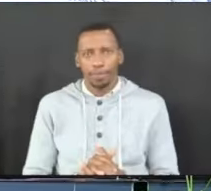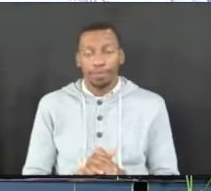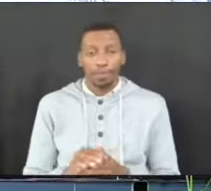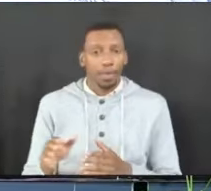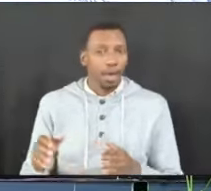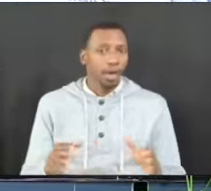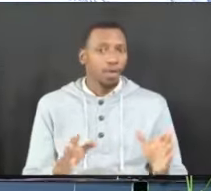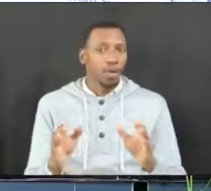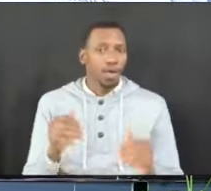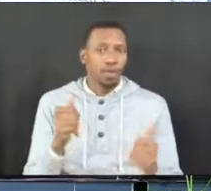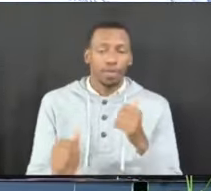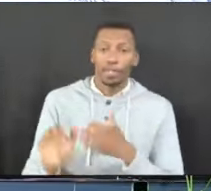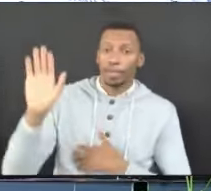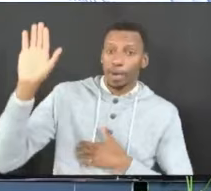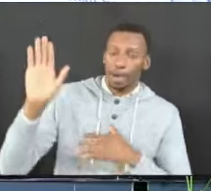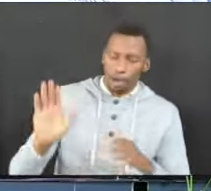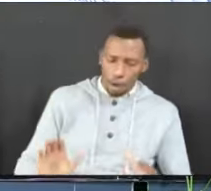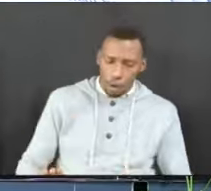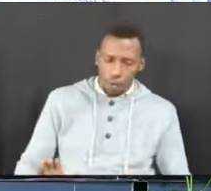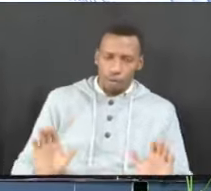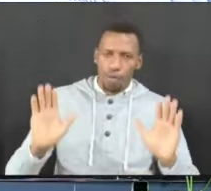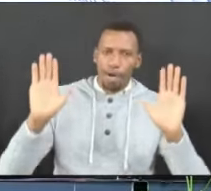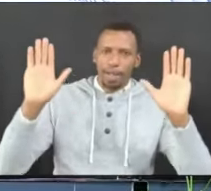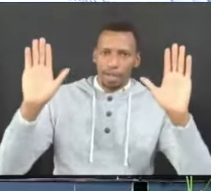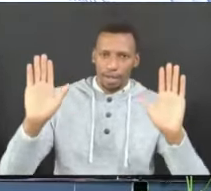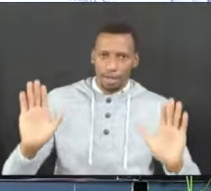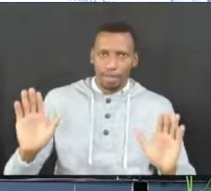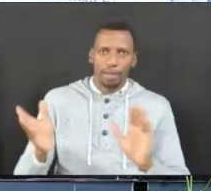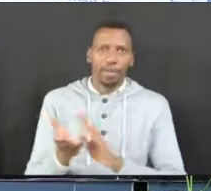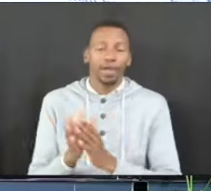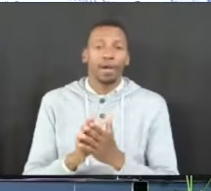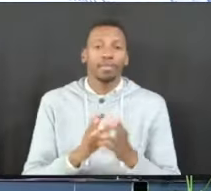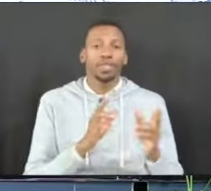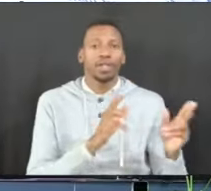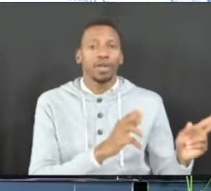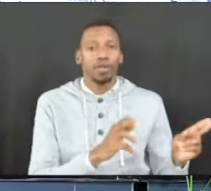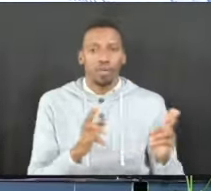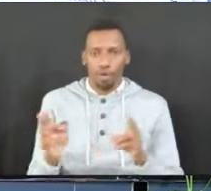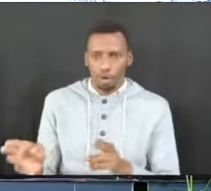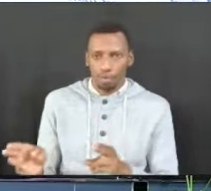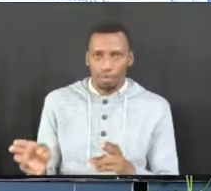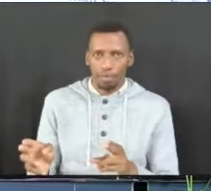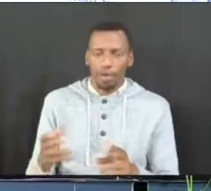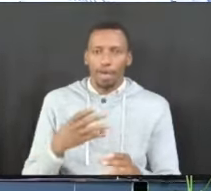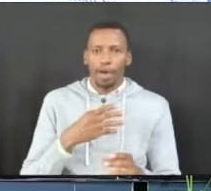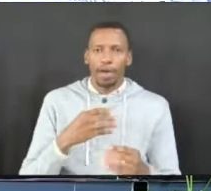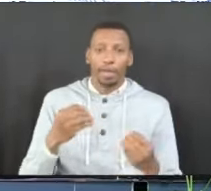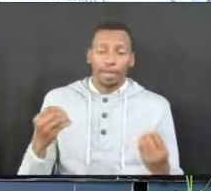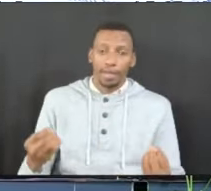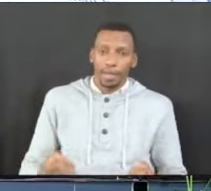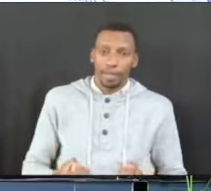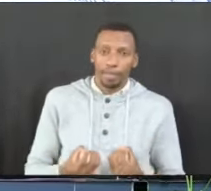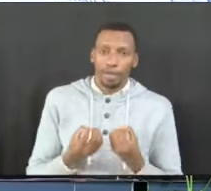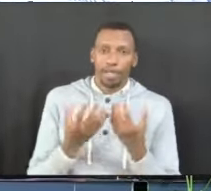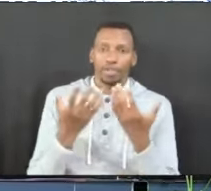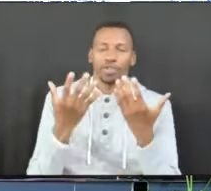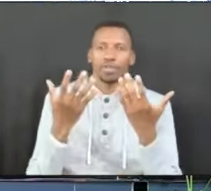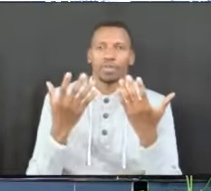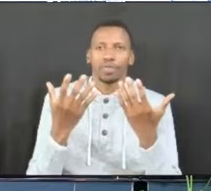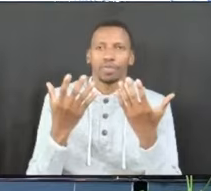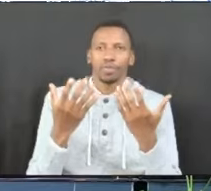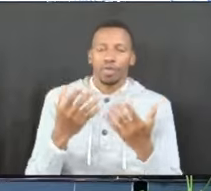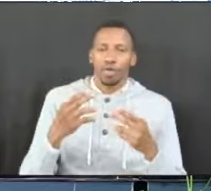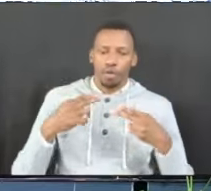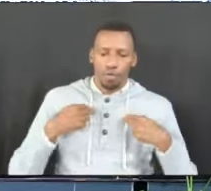his worthiness becomes the norm and the inspiration of